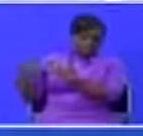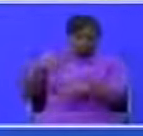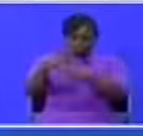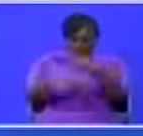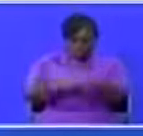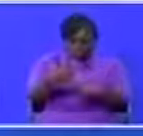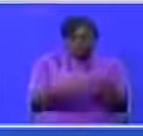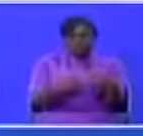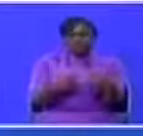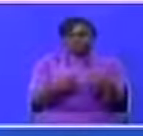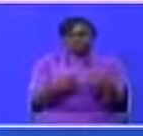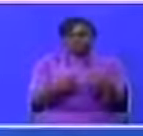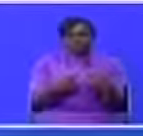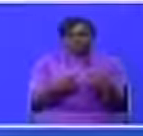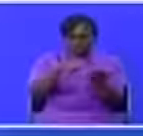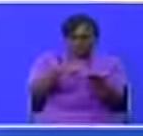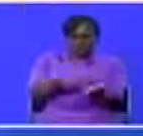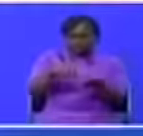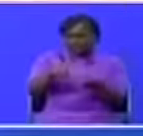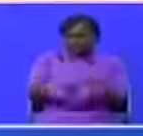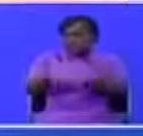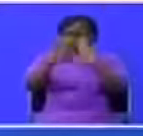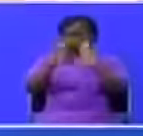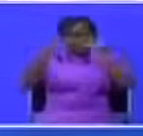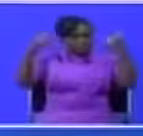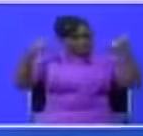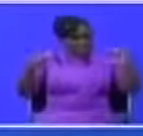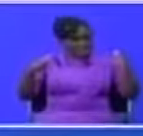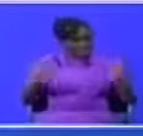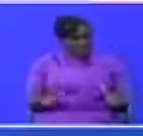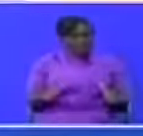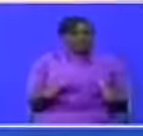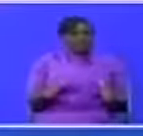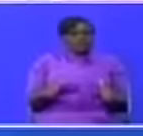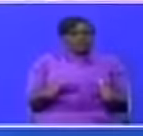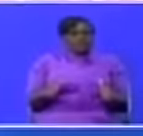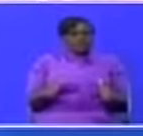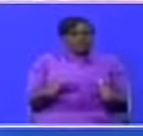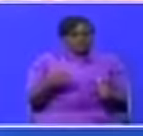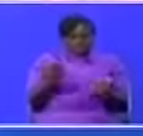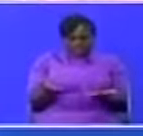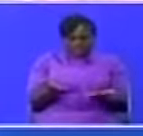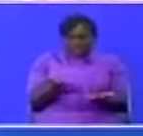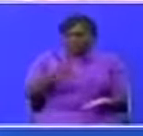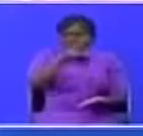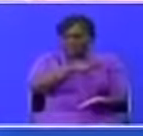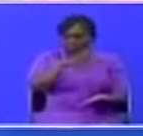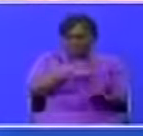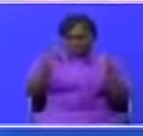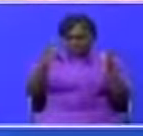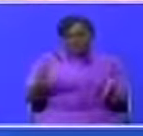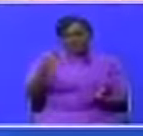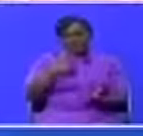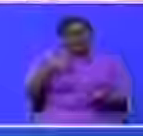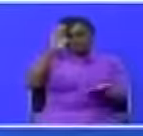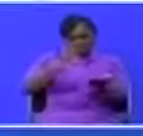at the moment, they insist that they are not going to give up on this kind of farming, as it is a higher return venture than any